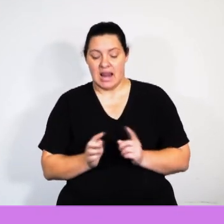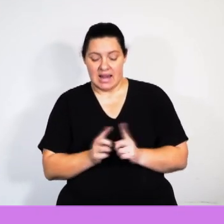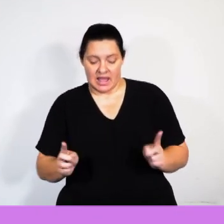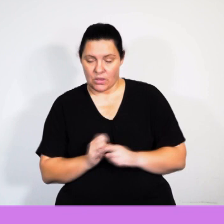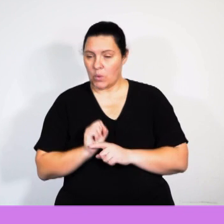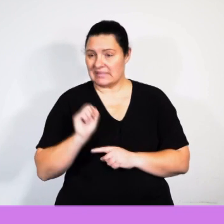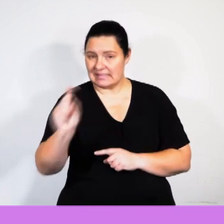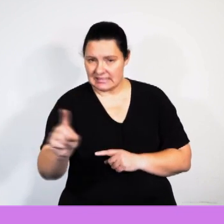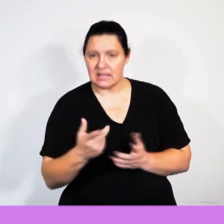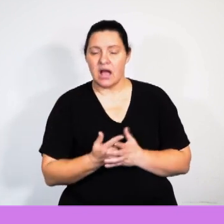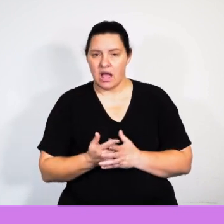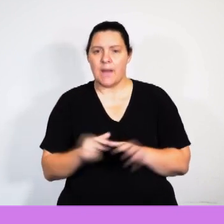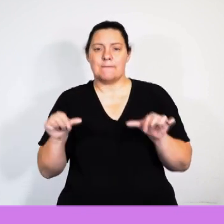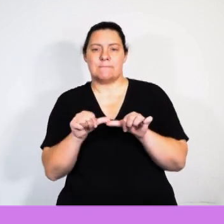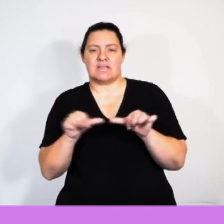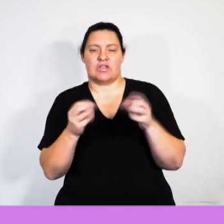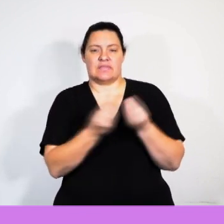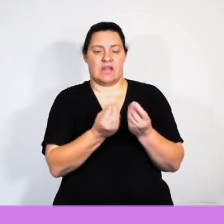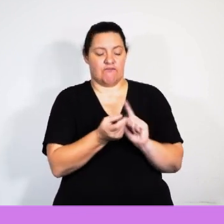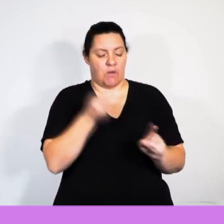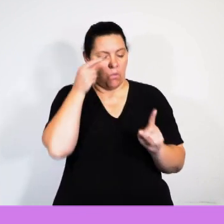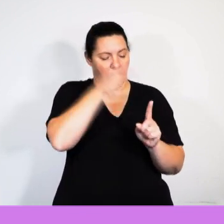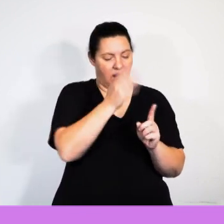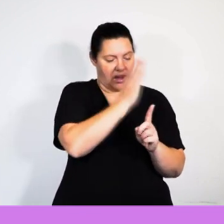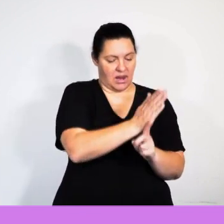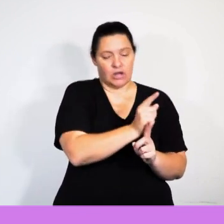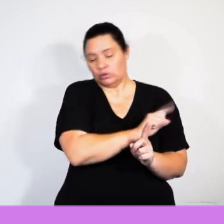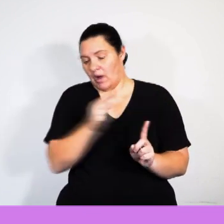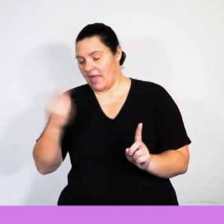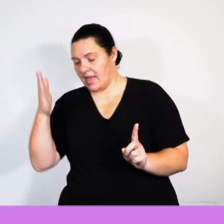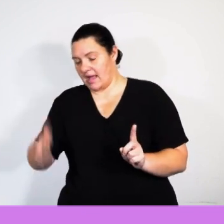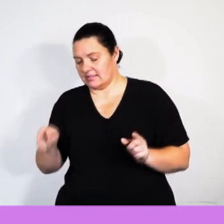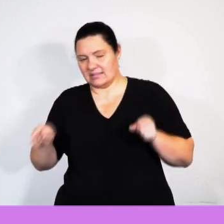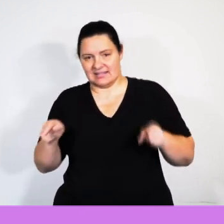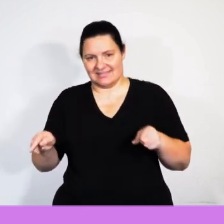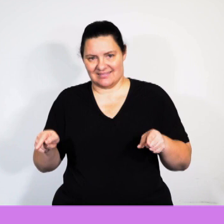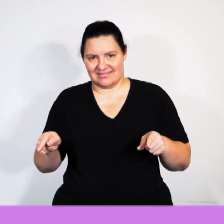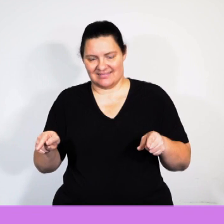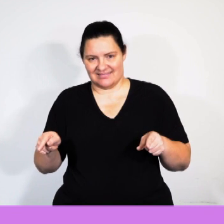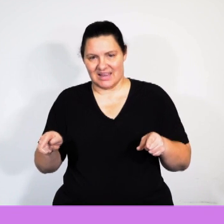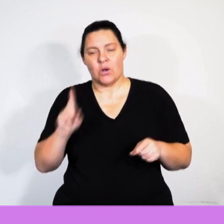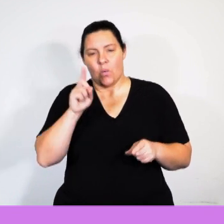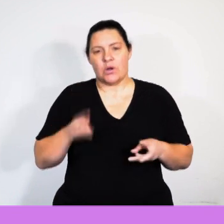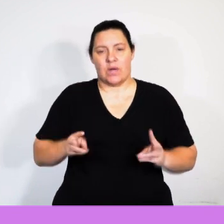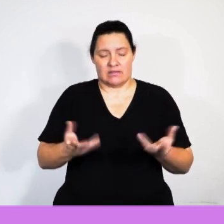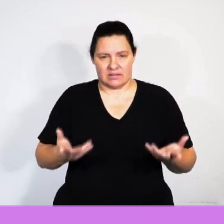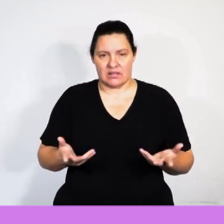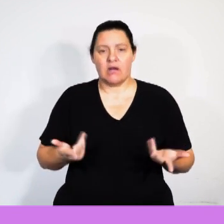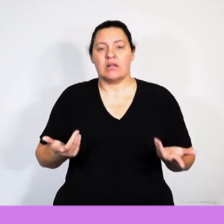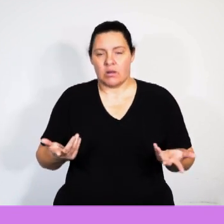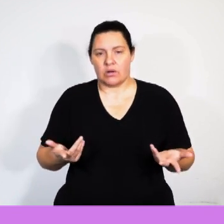Length or distance is the measurement of an object from one end to the other in one